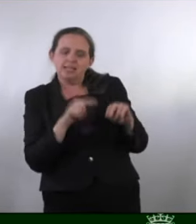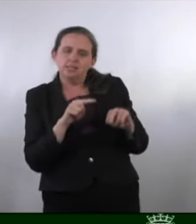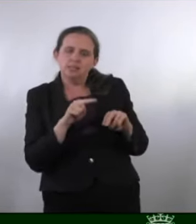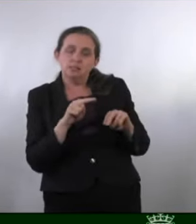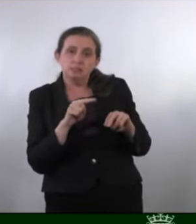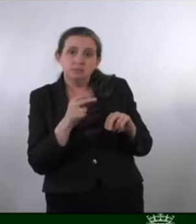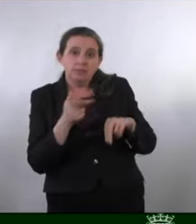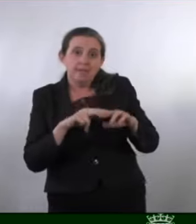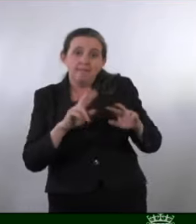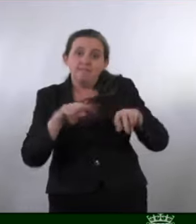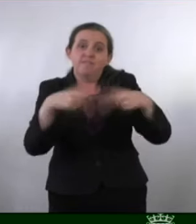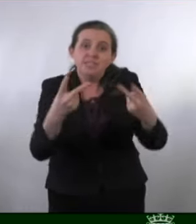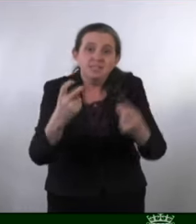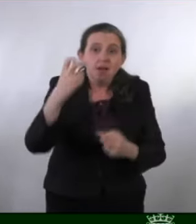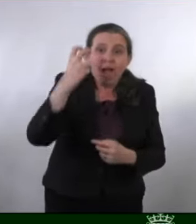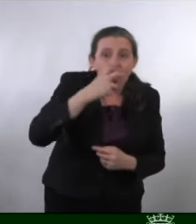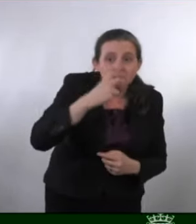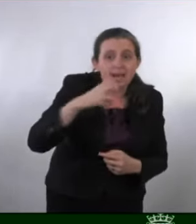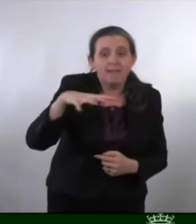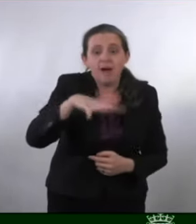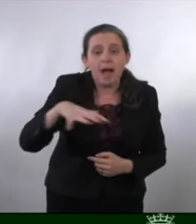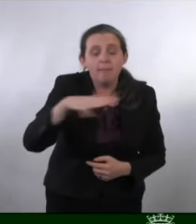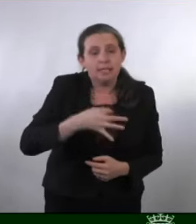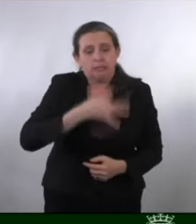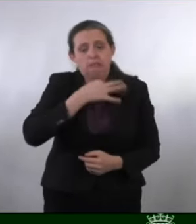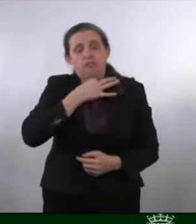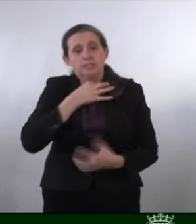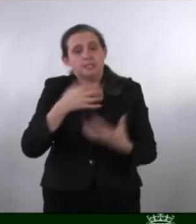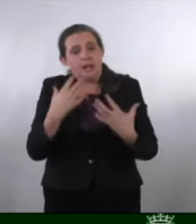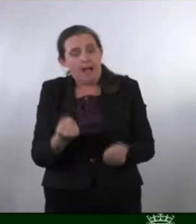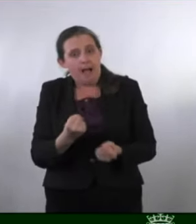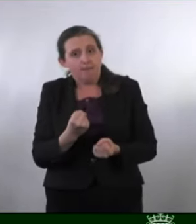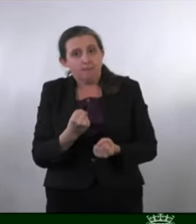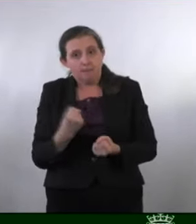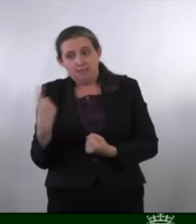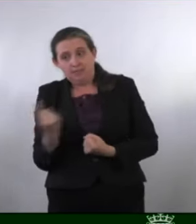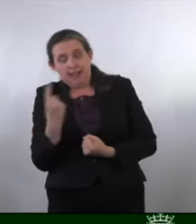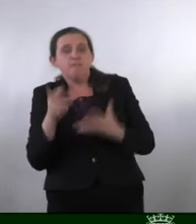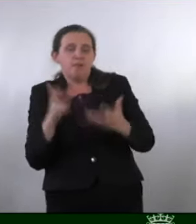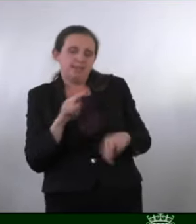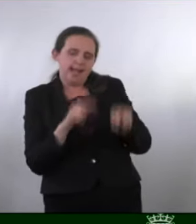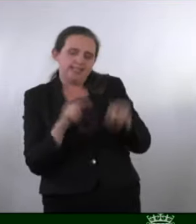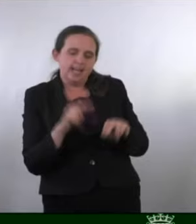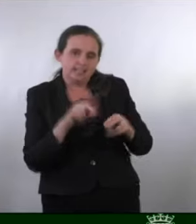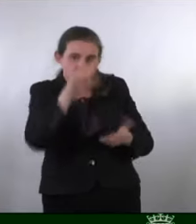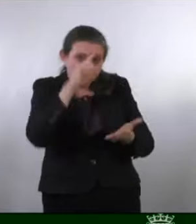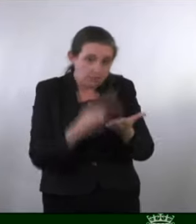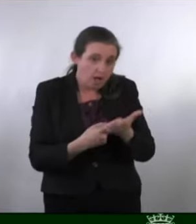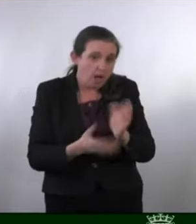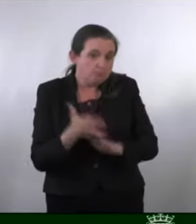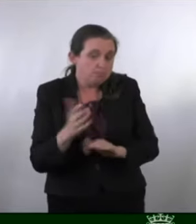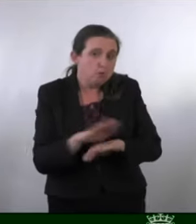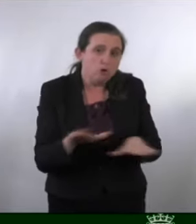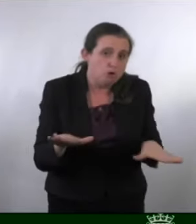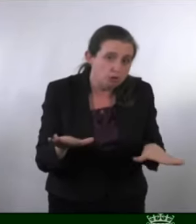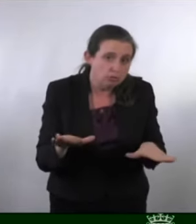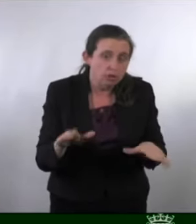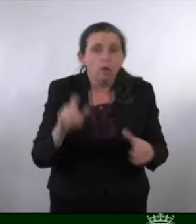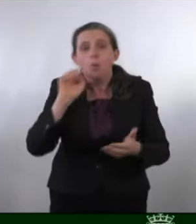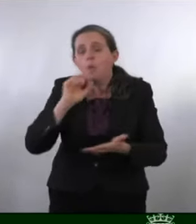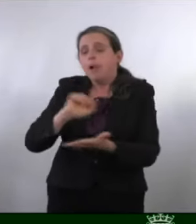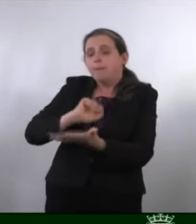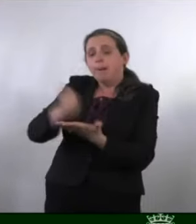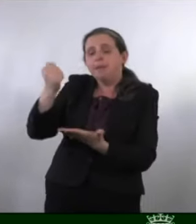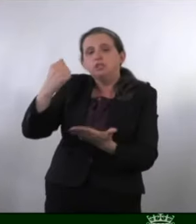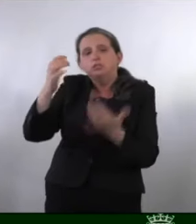elderly relatives. We'll be publishing guidance for those who are clinically extremely vulnerable on how to manage the risks in each